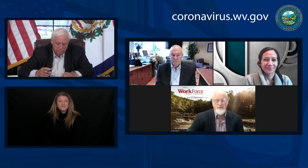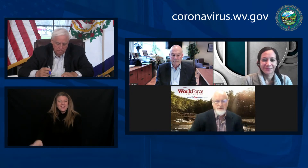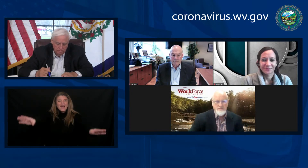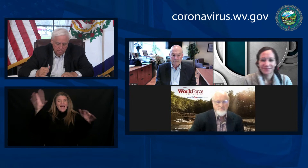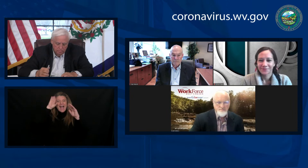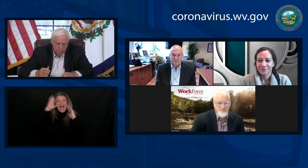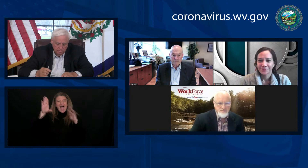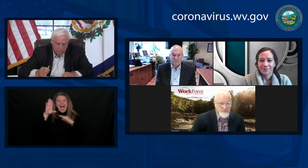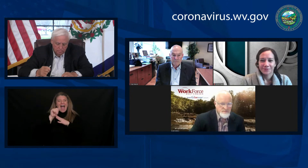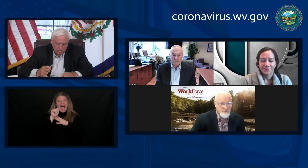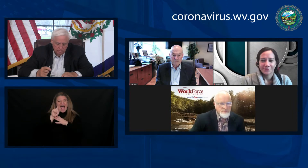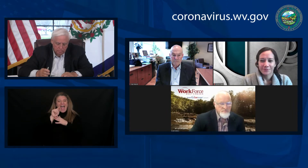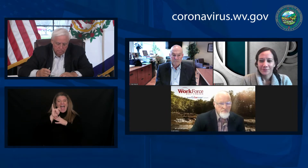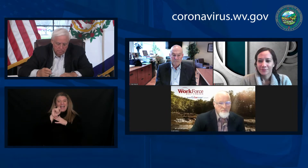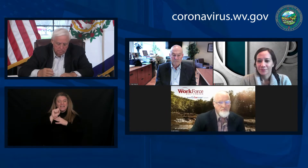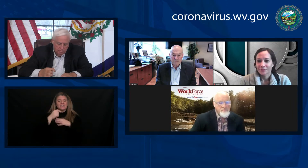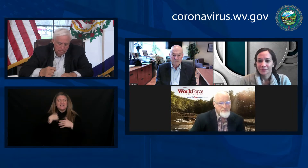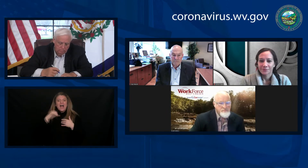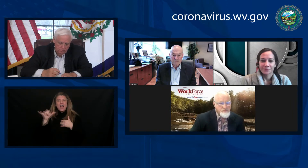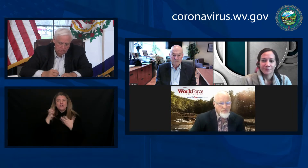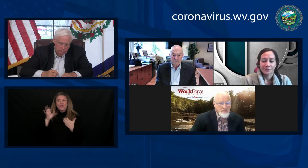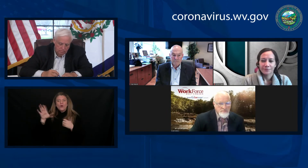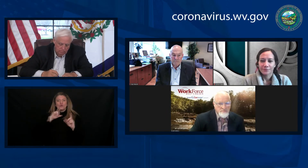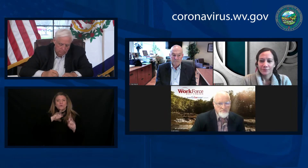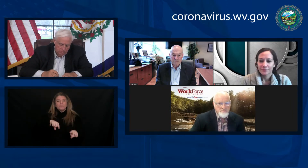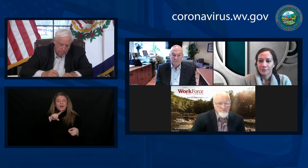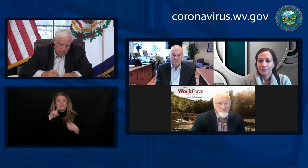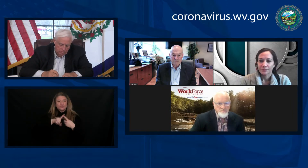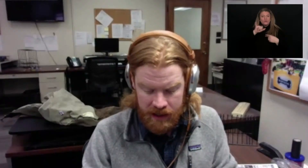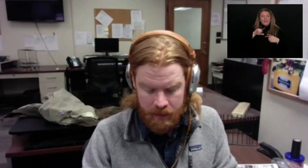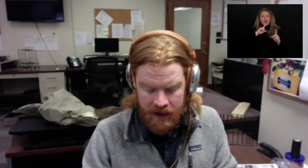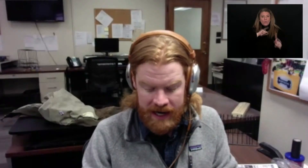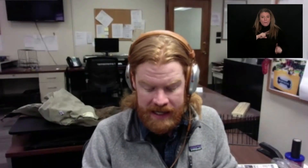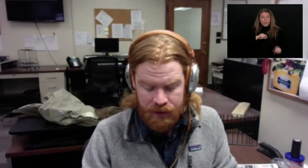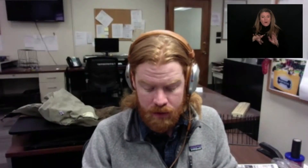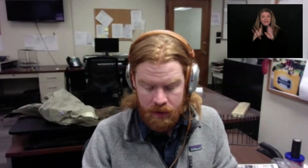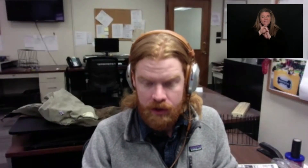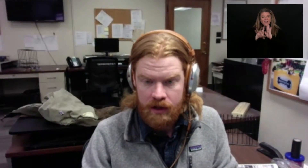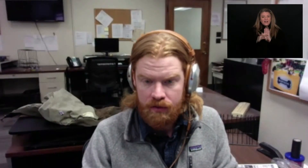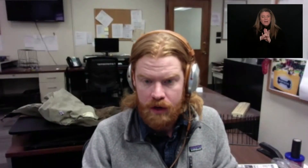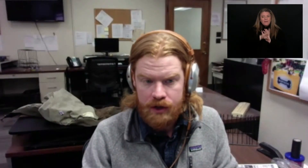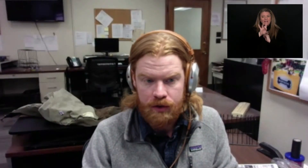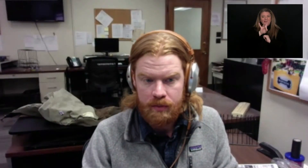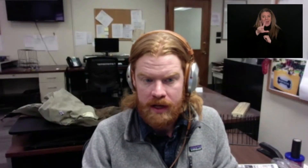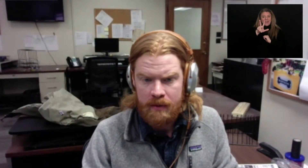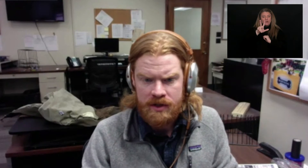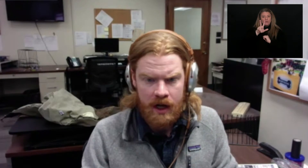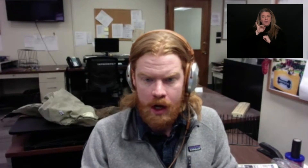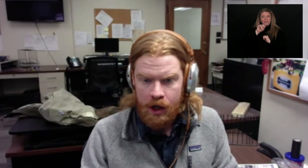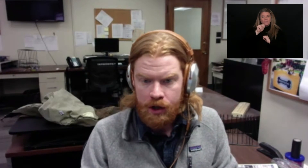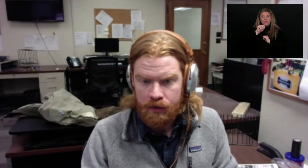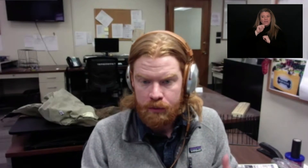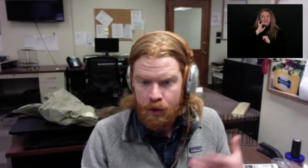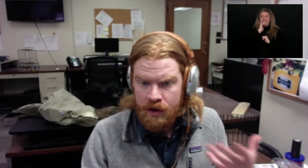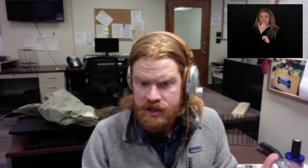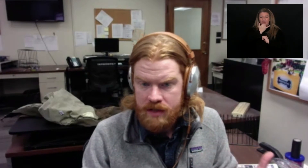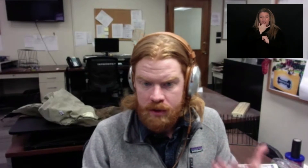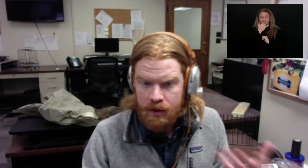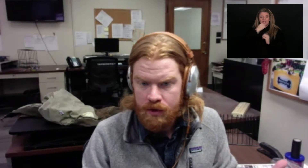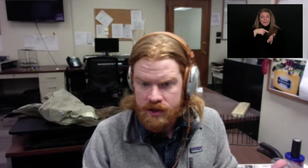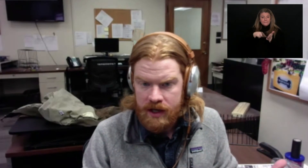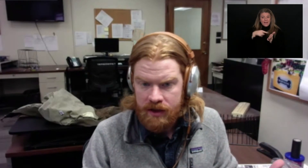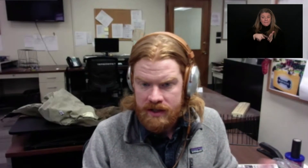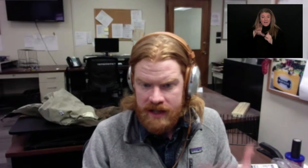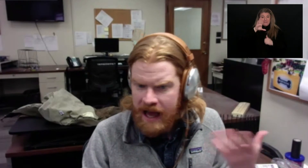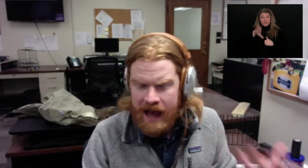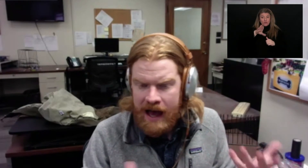Yeah, I also wanted to get your response to the report and its finding about 83 million in fraudulent payments. You know, from your assessment on